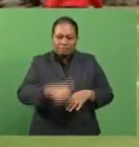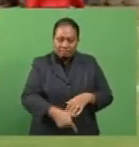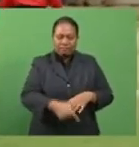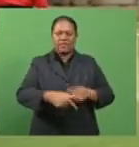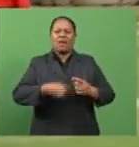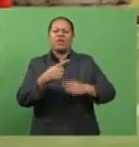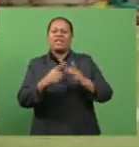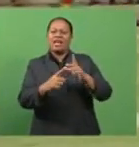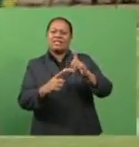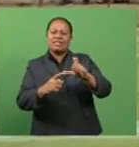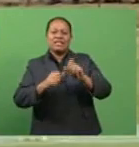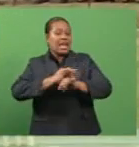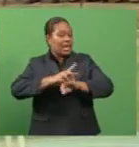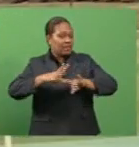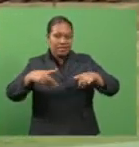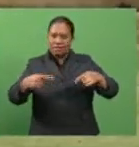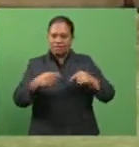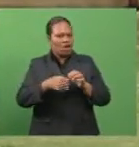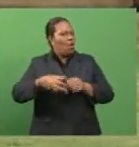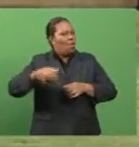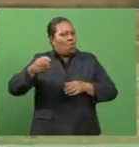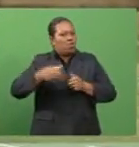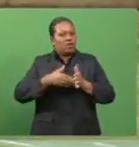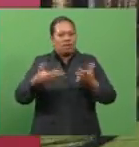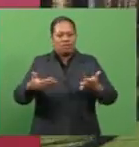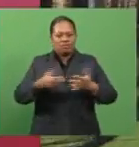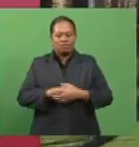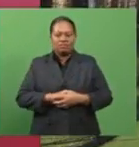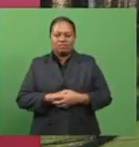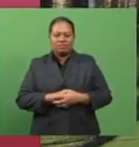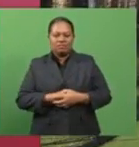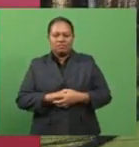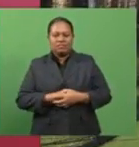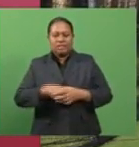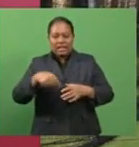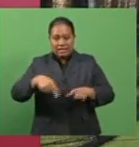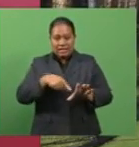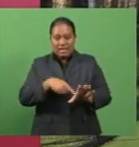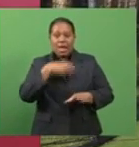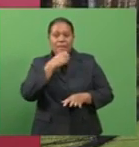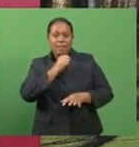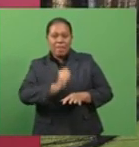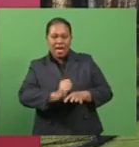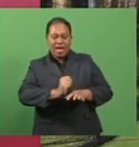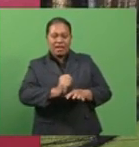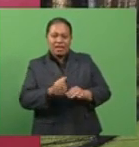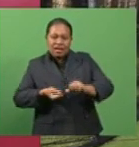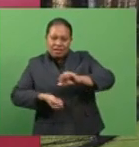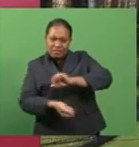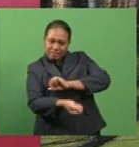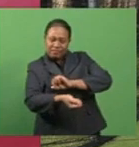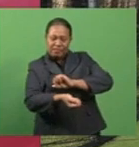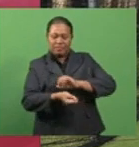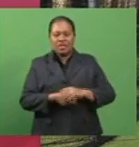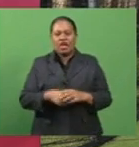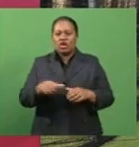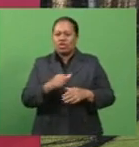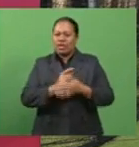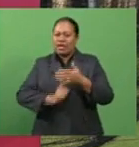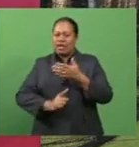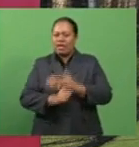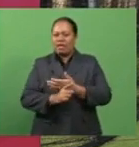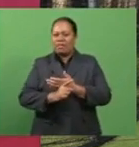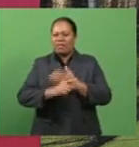ICC, everything has been put on hold. This year the men's cricket team was supposed to go for